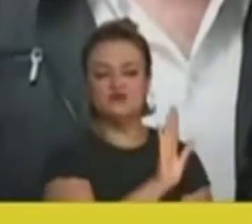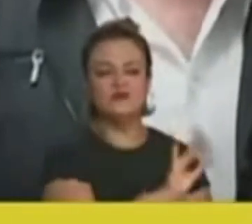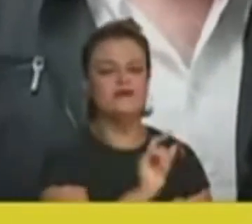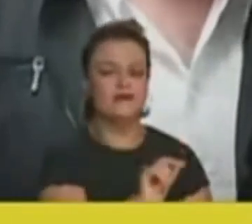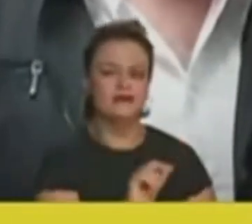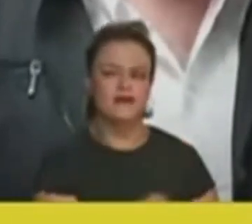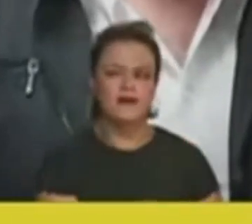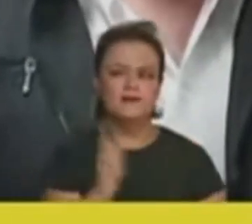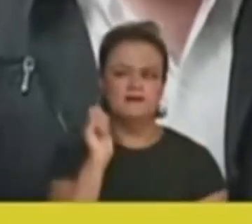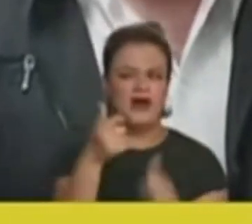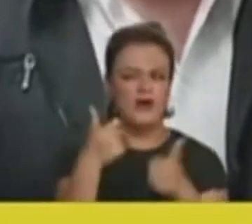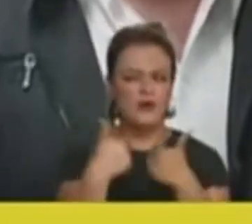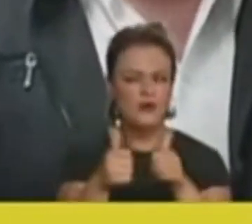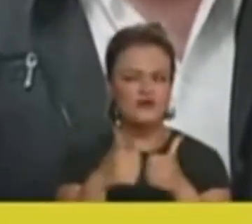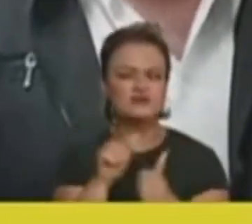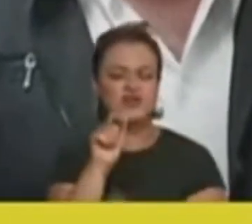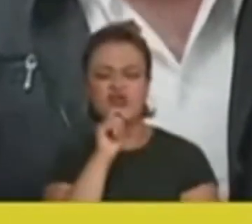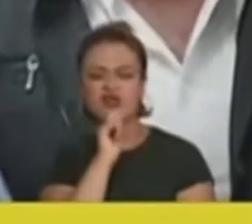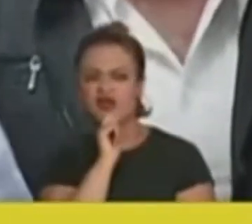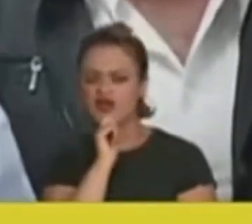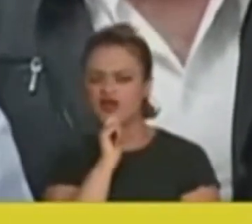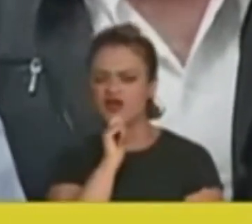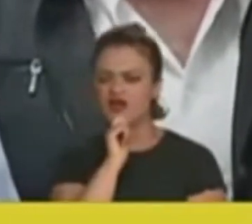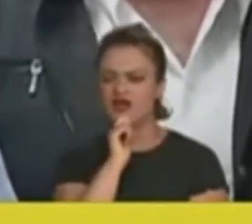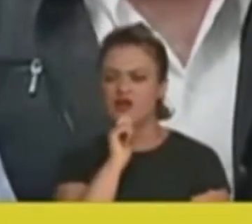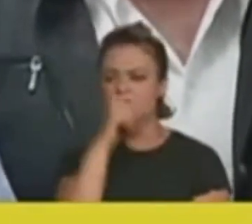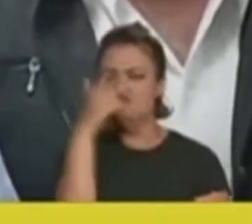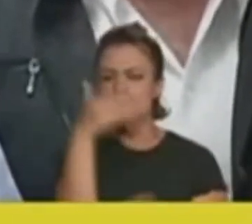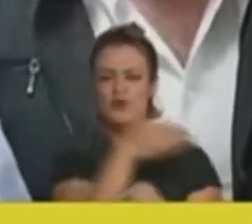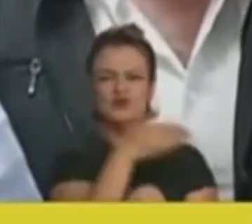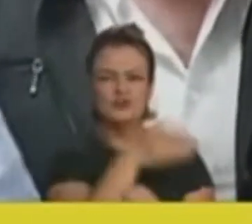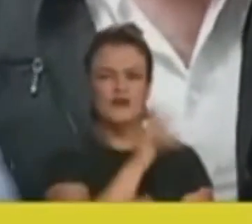who paid for all of this. I'm going to find out